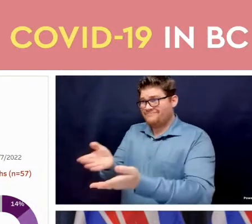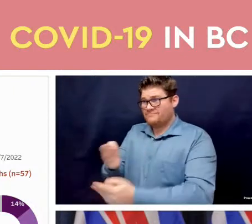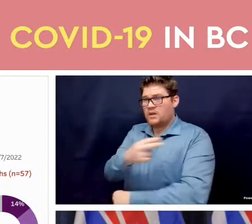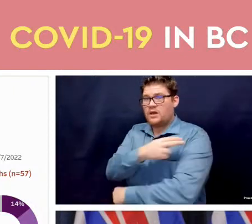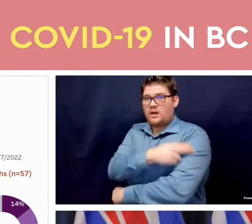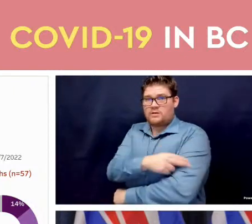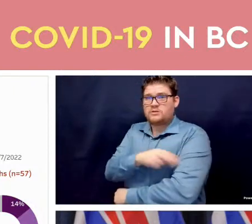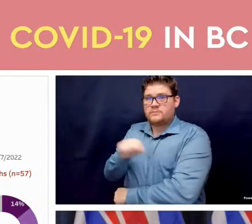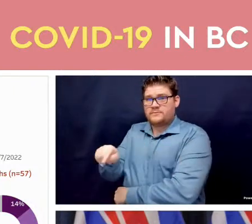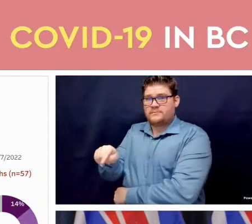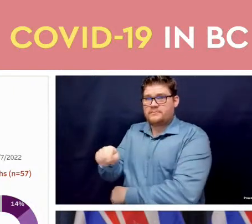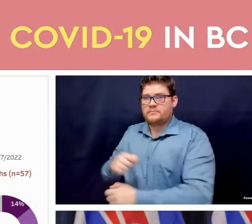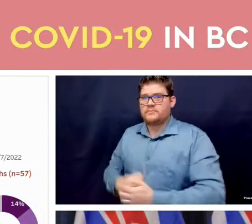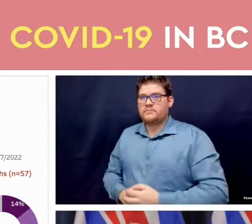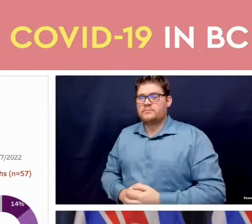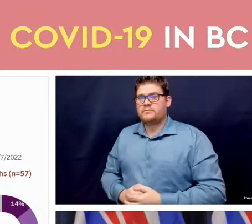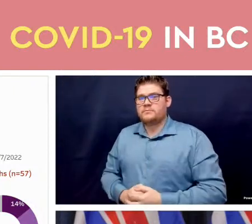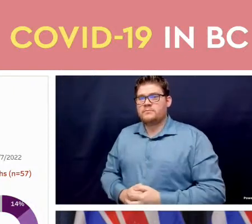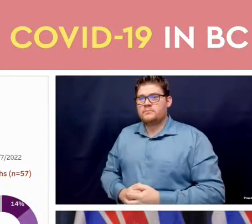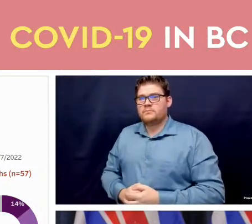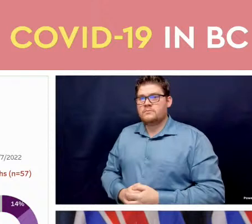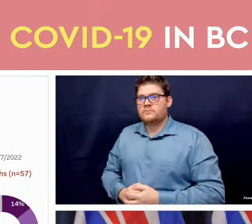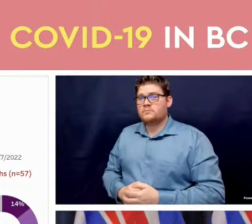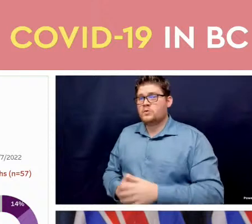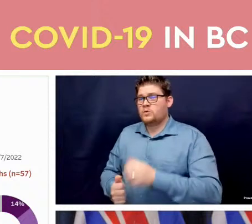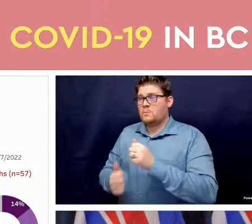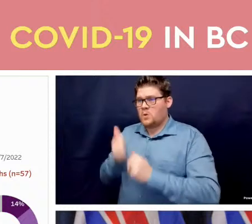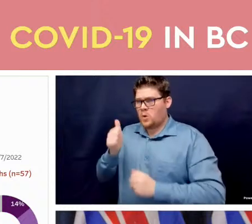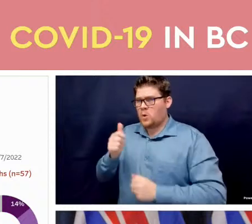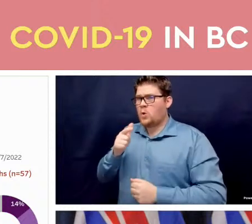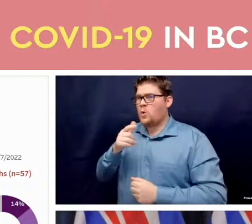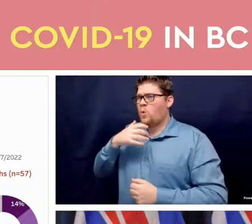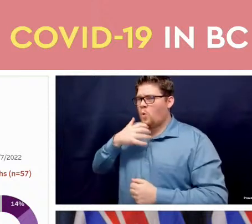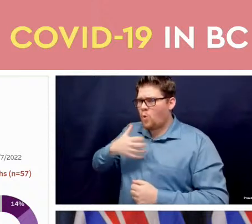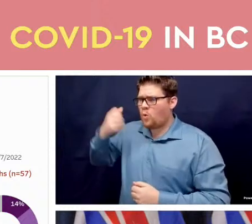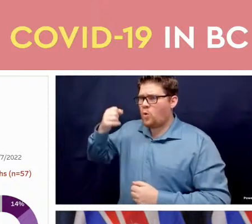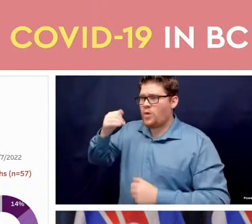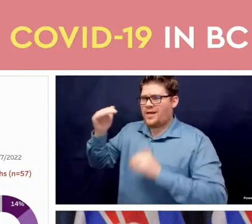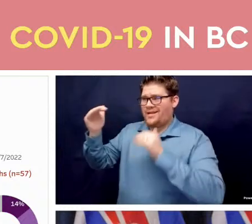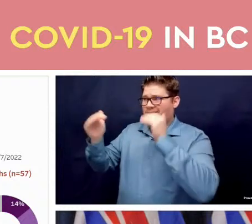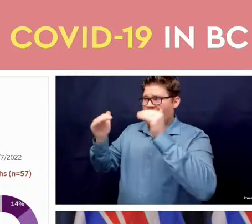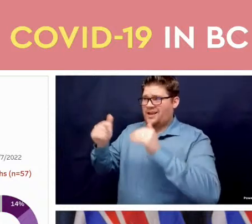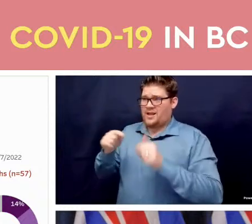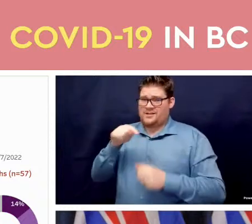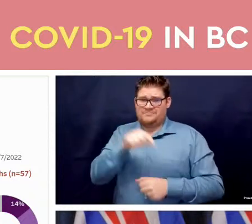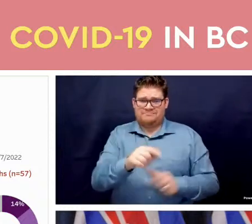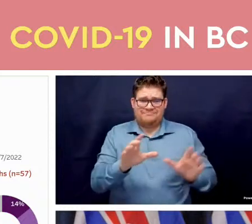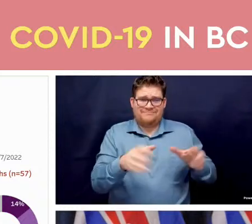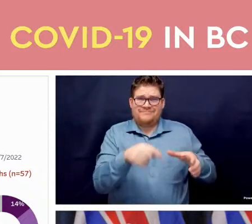critical care in the past month are people who have not been vaccinated. And this is mostly Omicron,